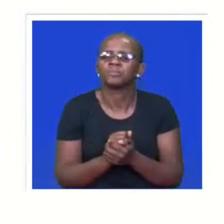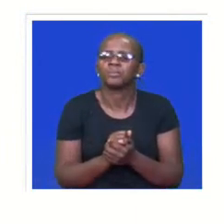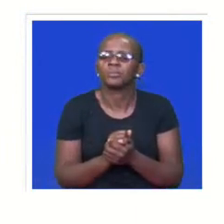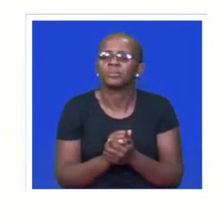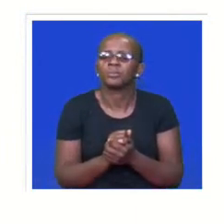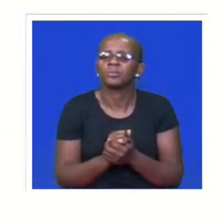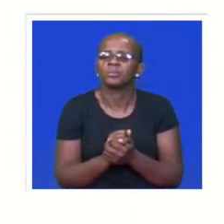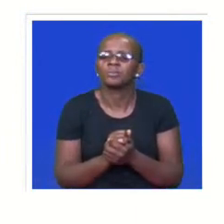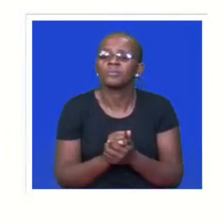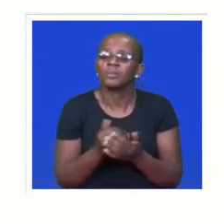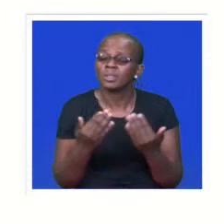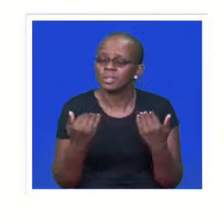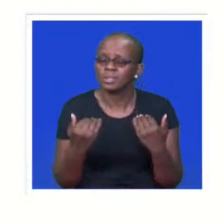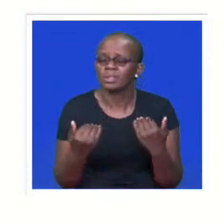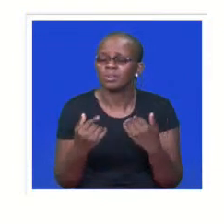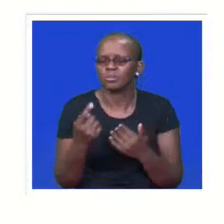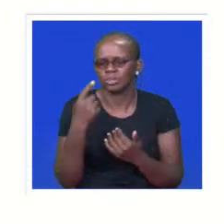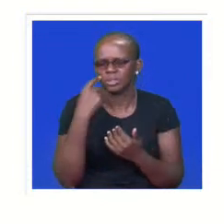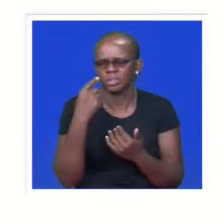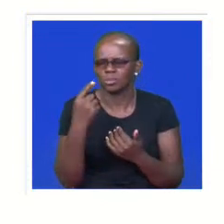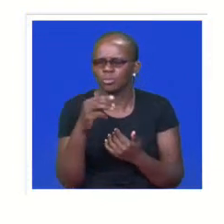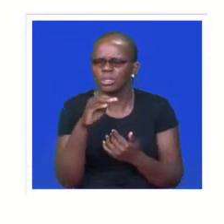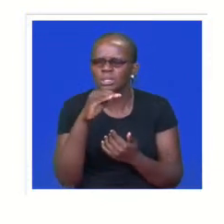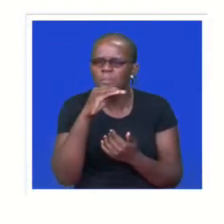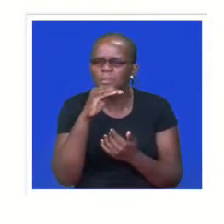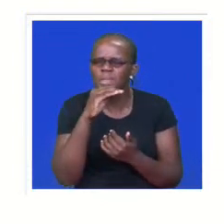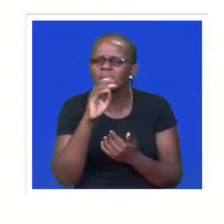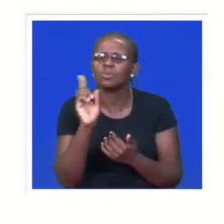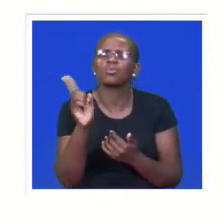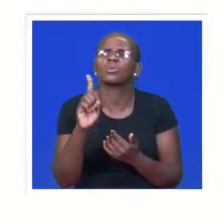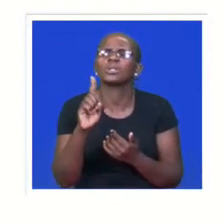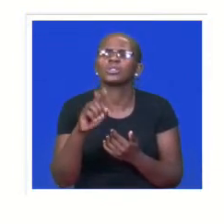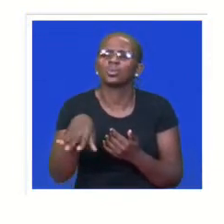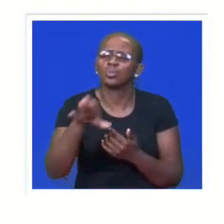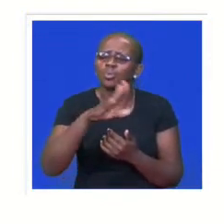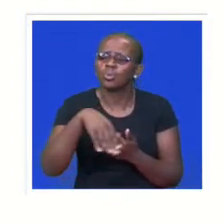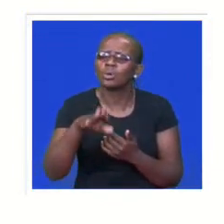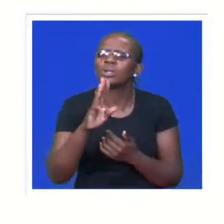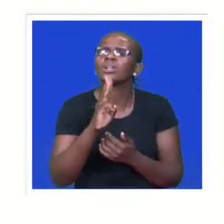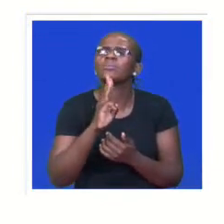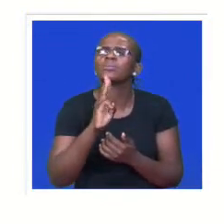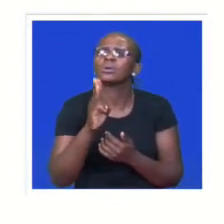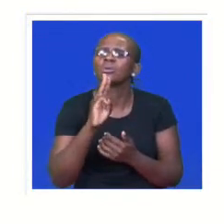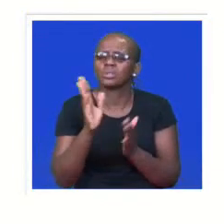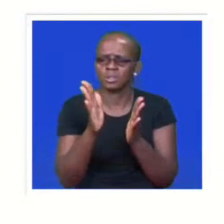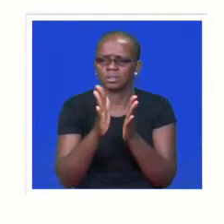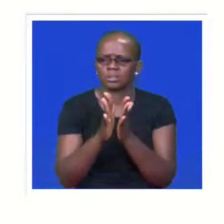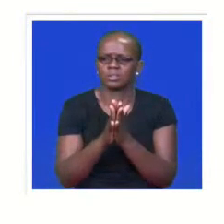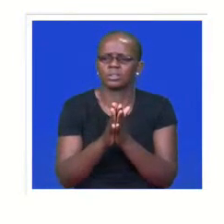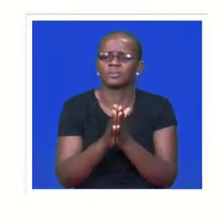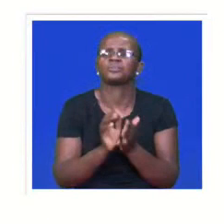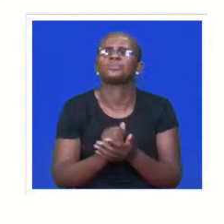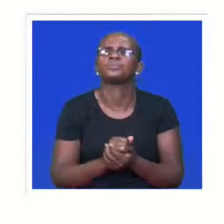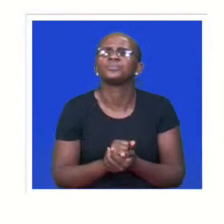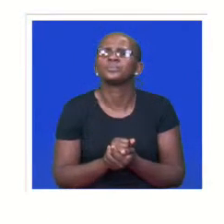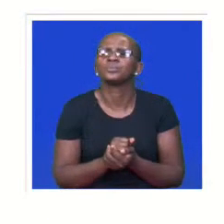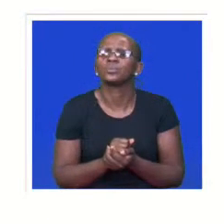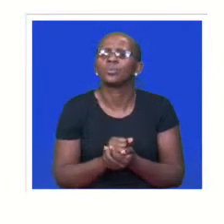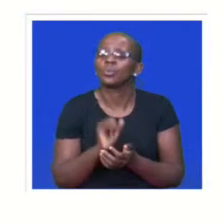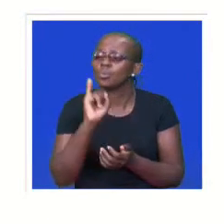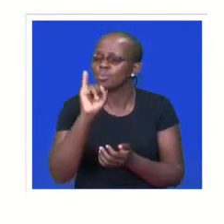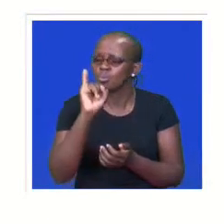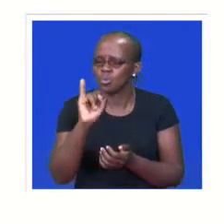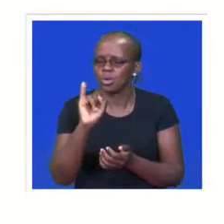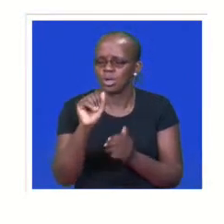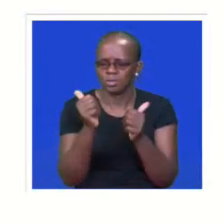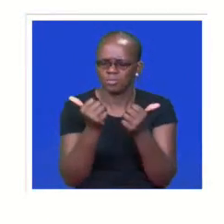meanings of these words. Let us look at the meanings of these words. Okay, we will start with the word friend.